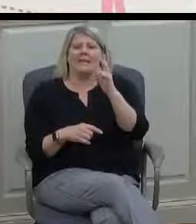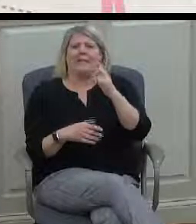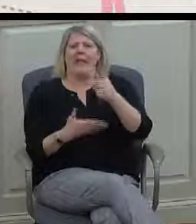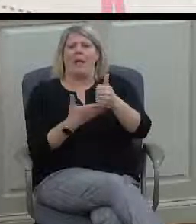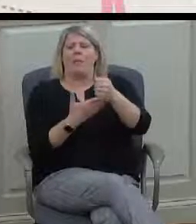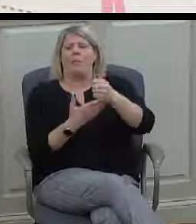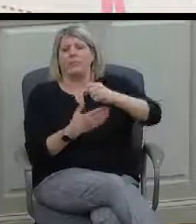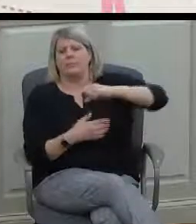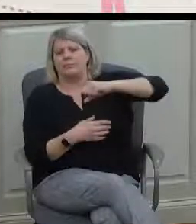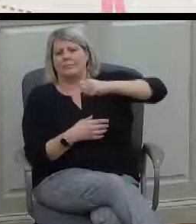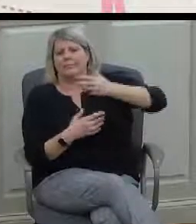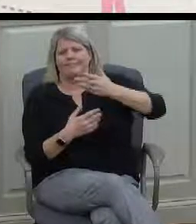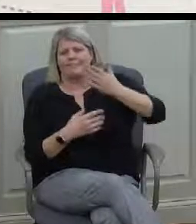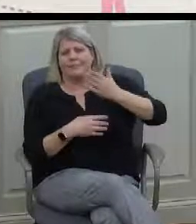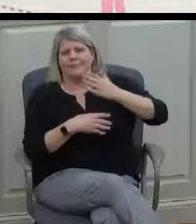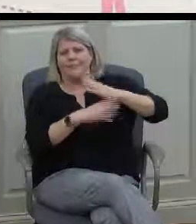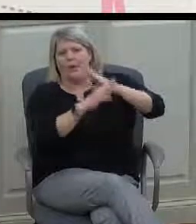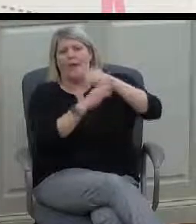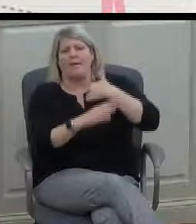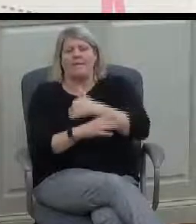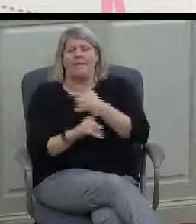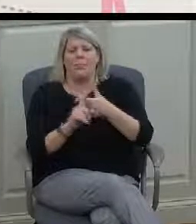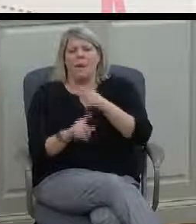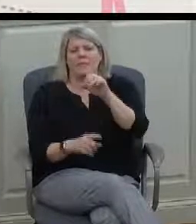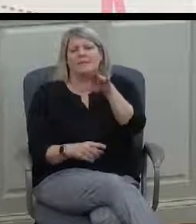signal just a little bit better.